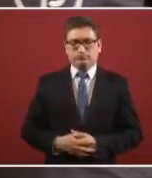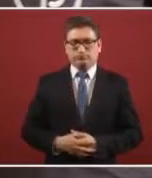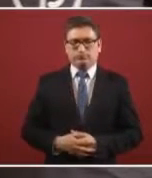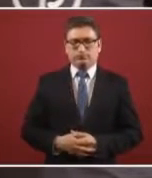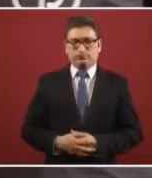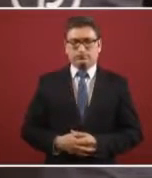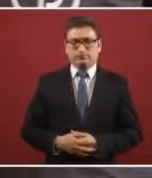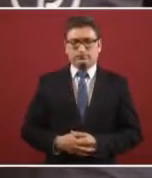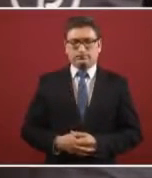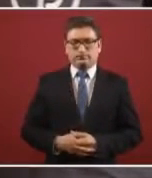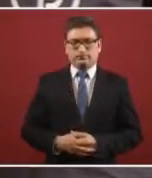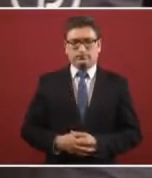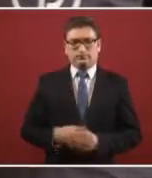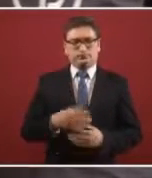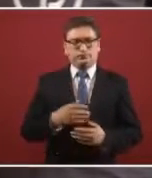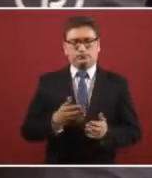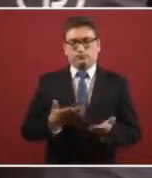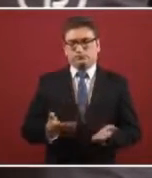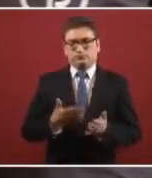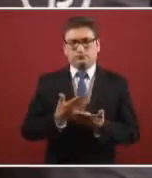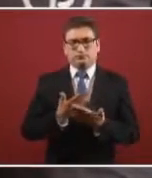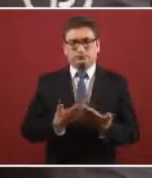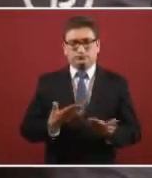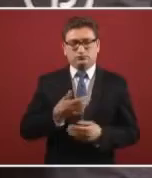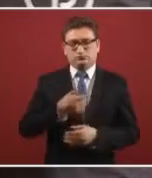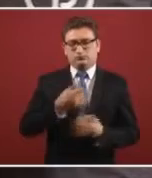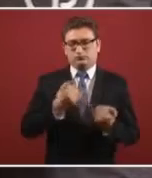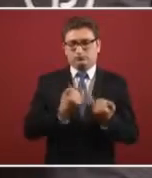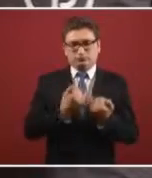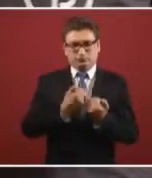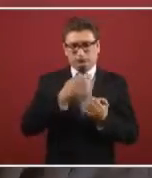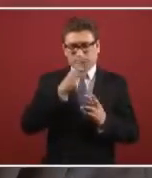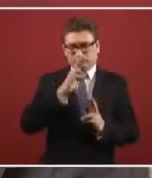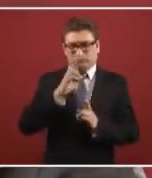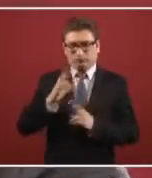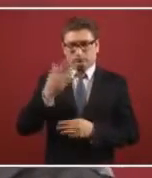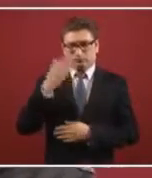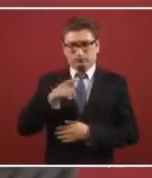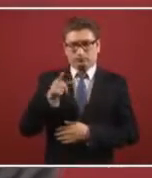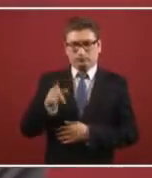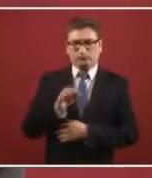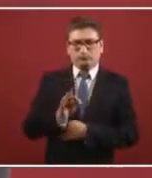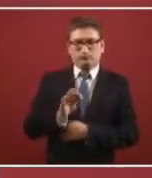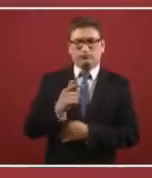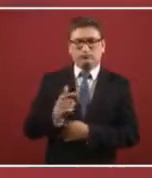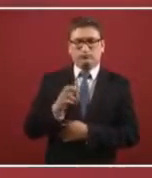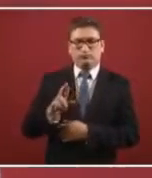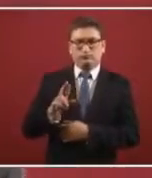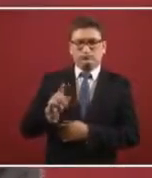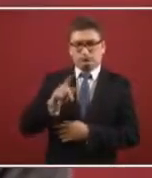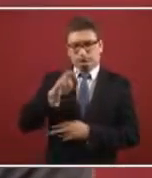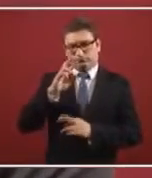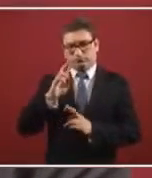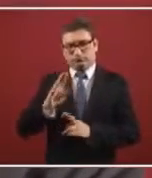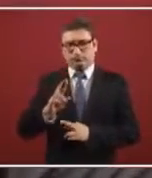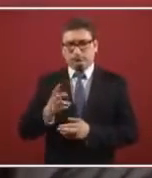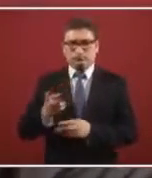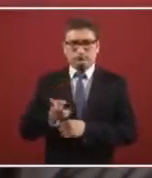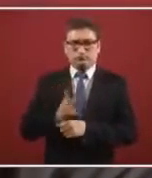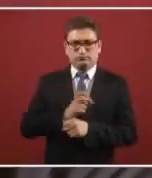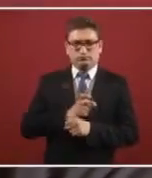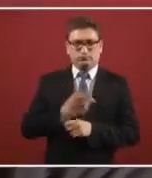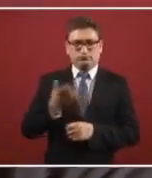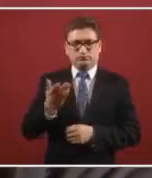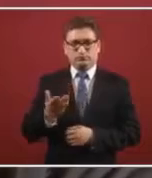guardando el respeto por And- la autonomía And de la Fiscalía, guarding the se respect invitó of también